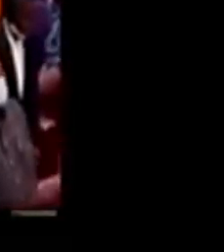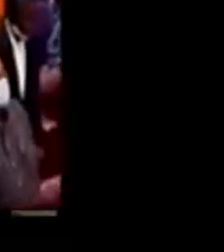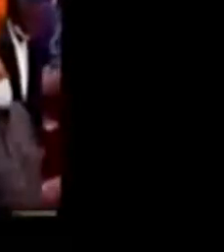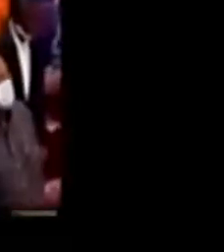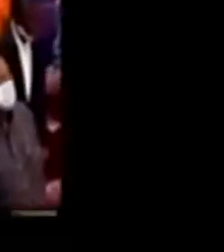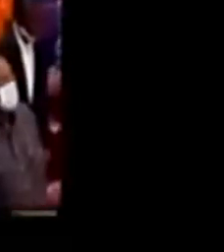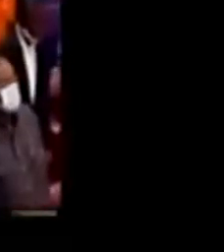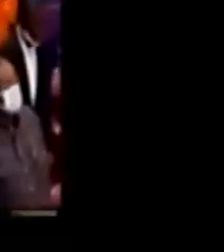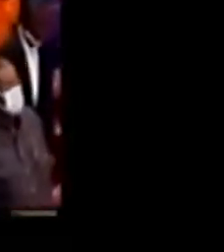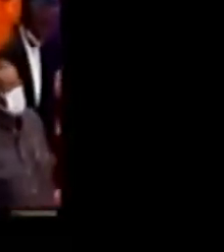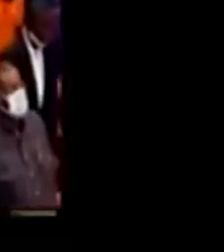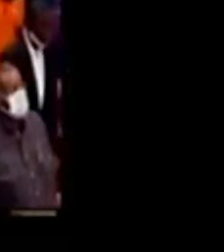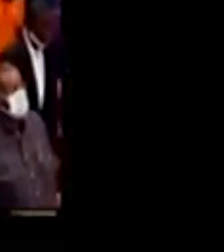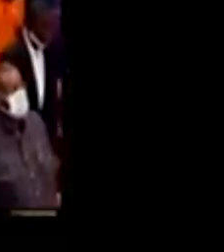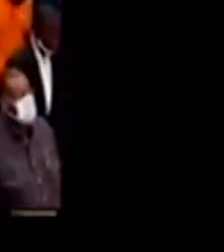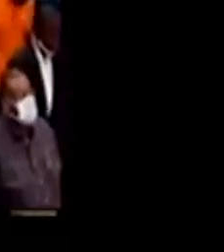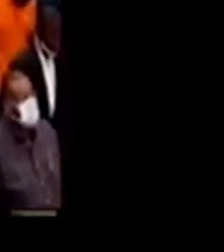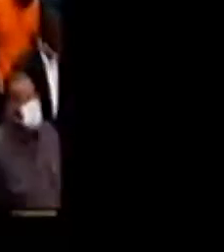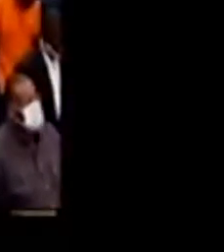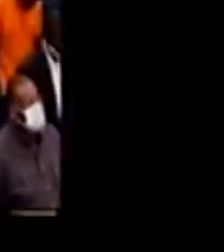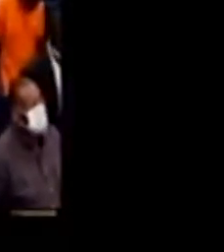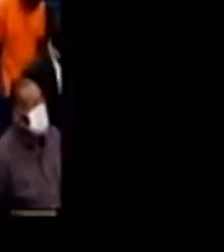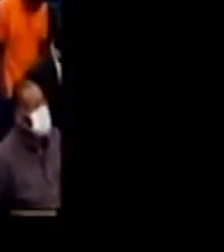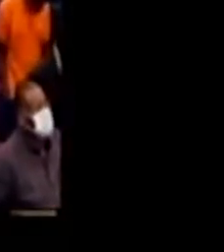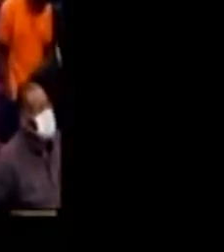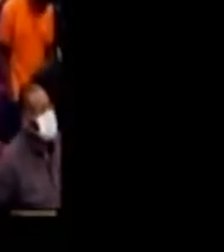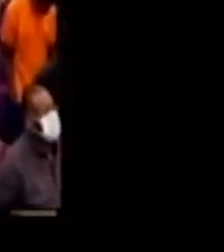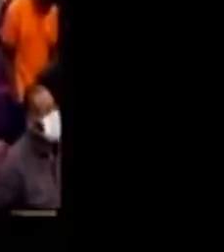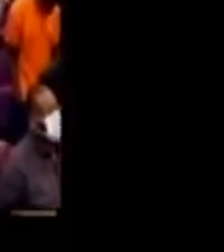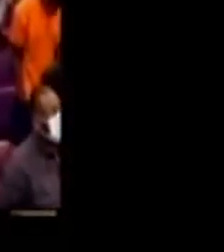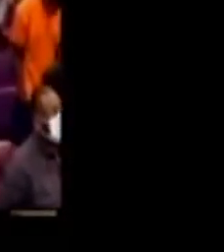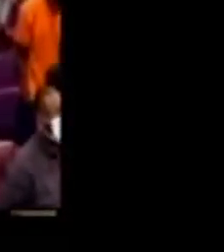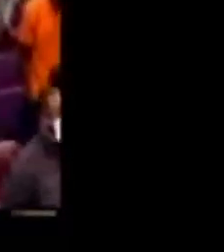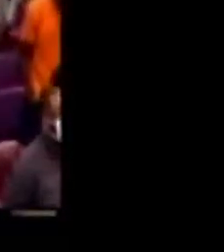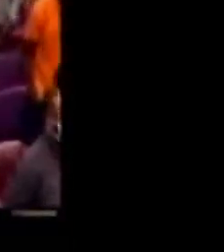In Jesus' name we pray.